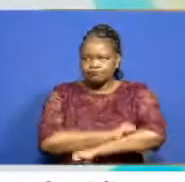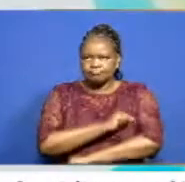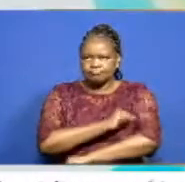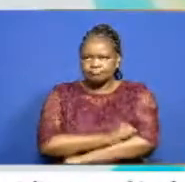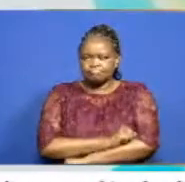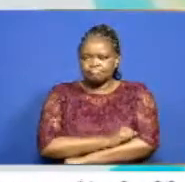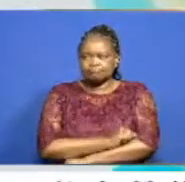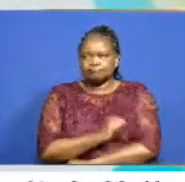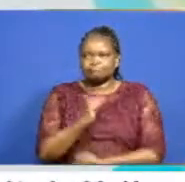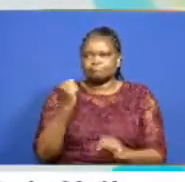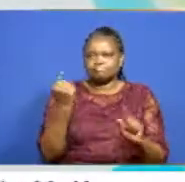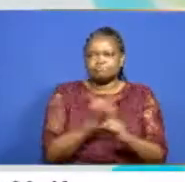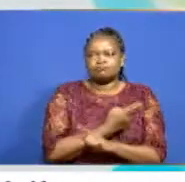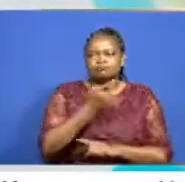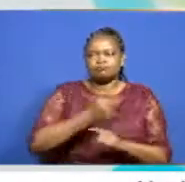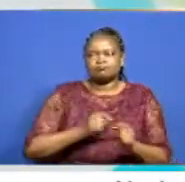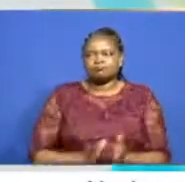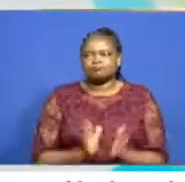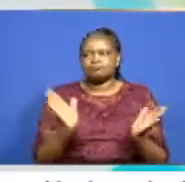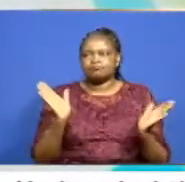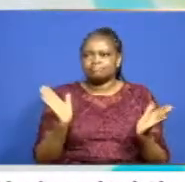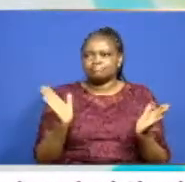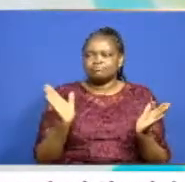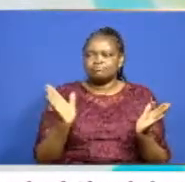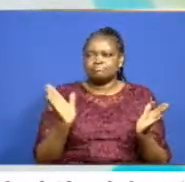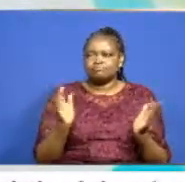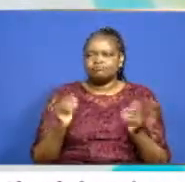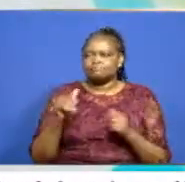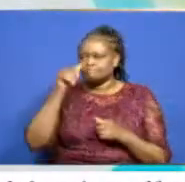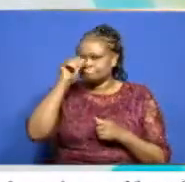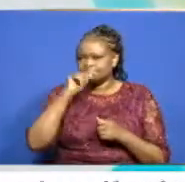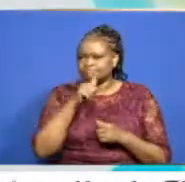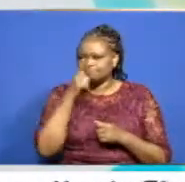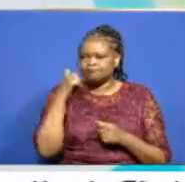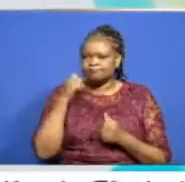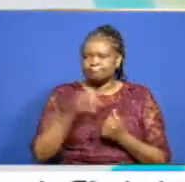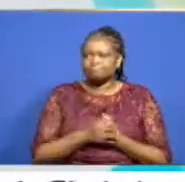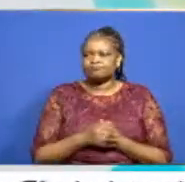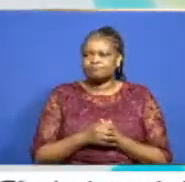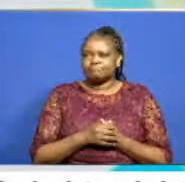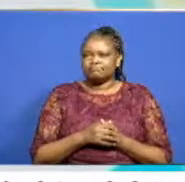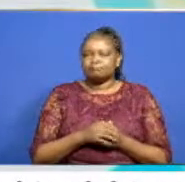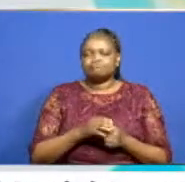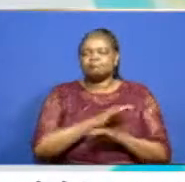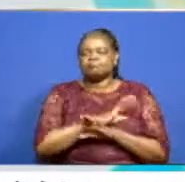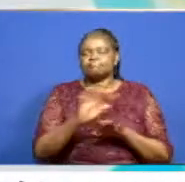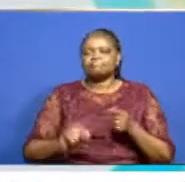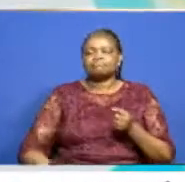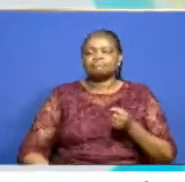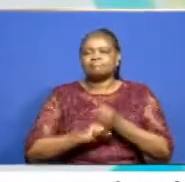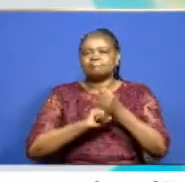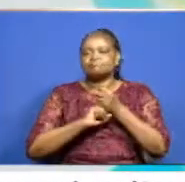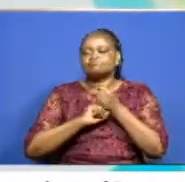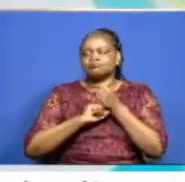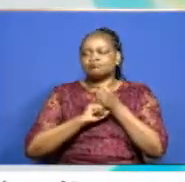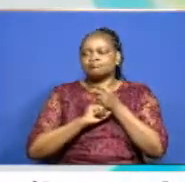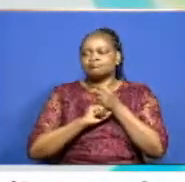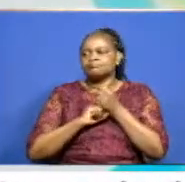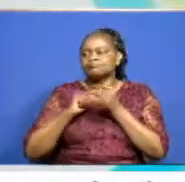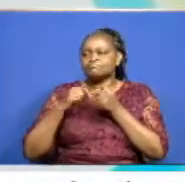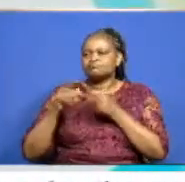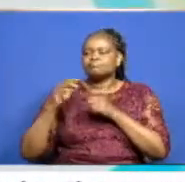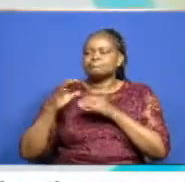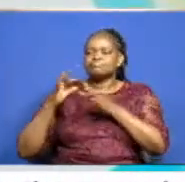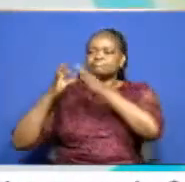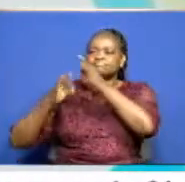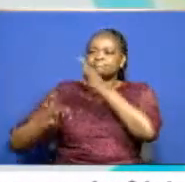schools, do not depend on any other support from any other quota other than fees paid for by parents